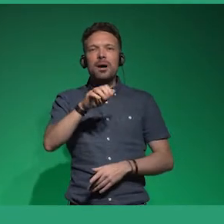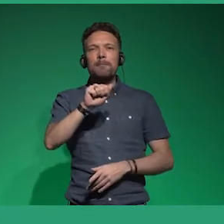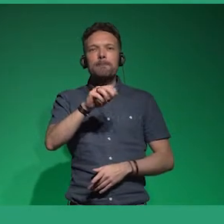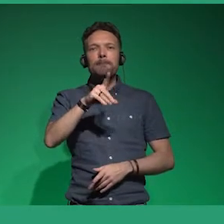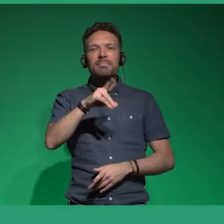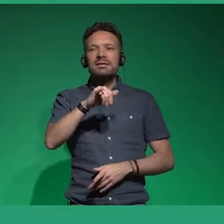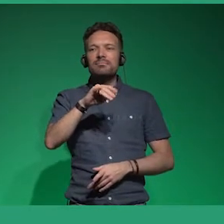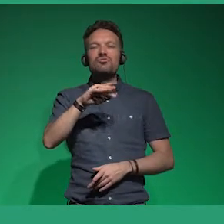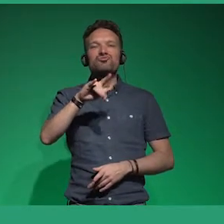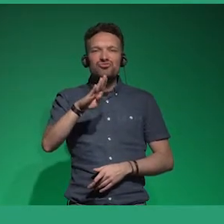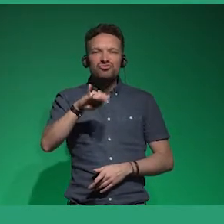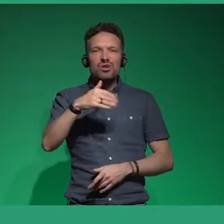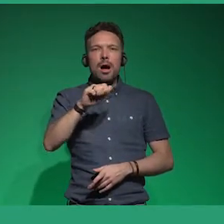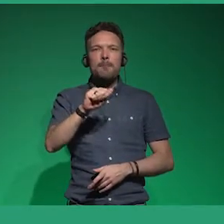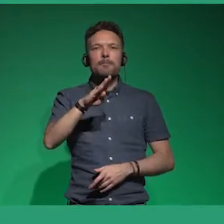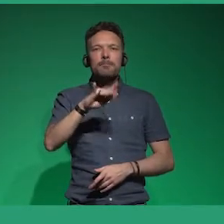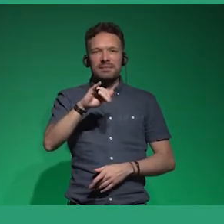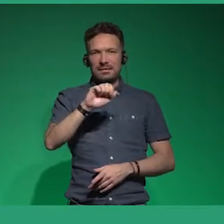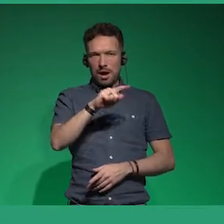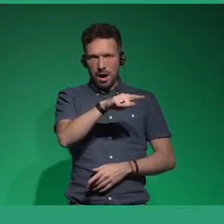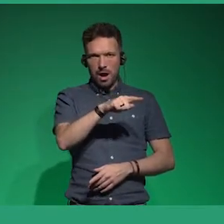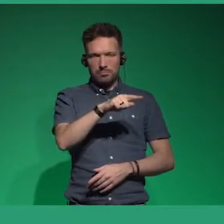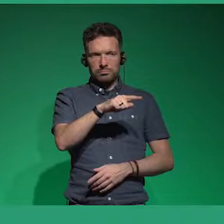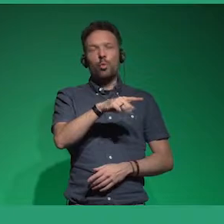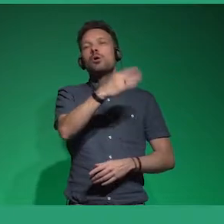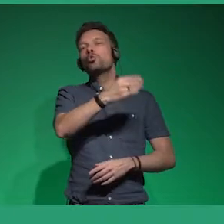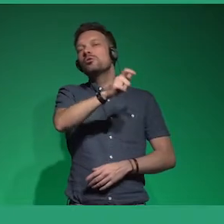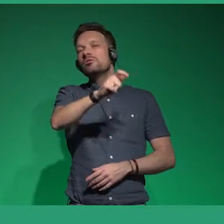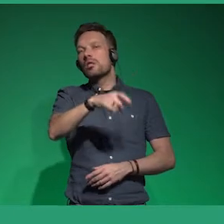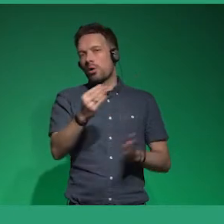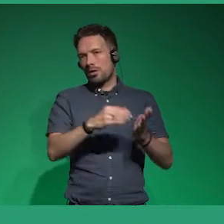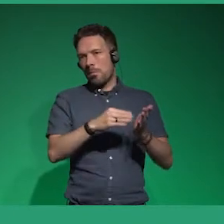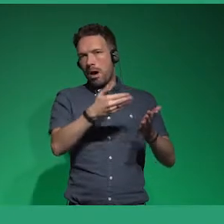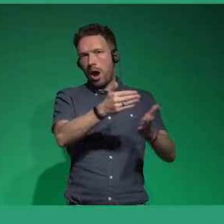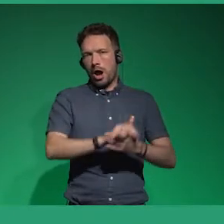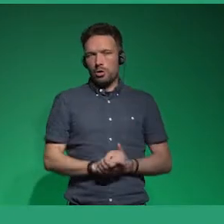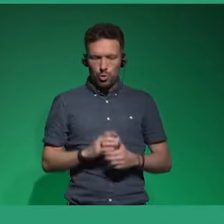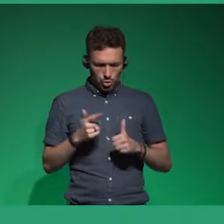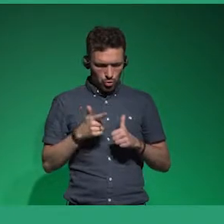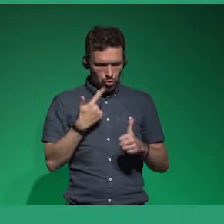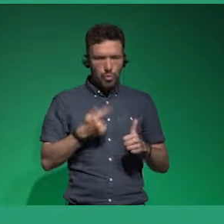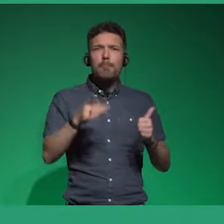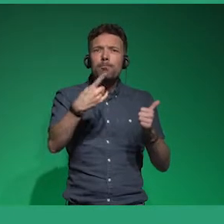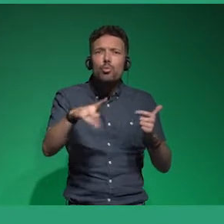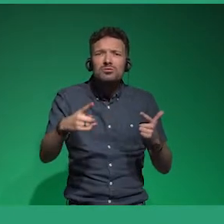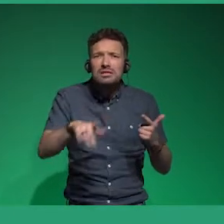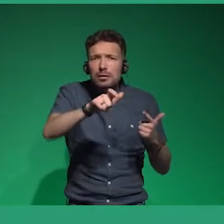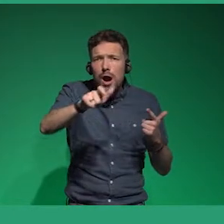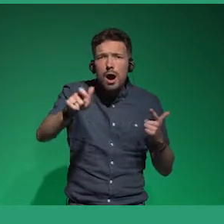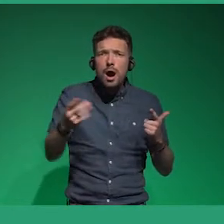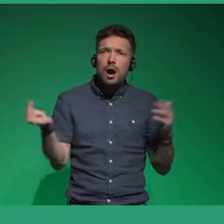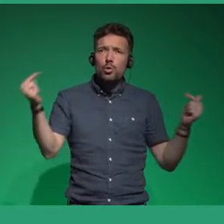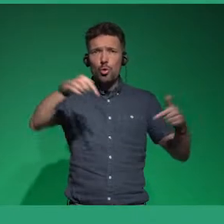the background also diverse. There is a musician, there is activism also, and there